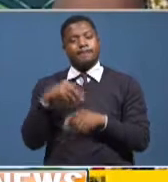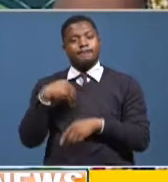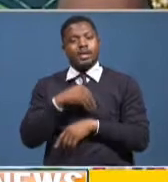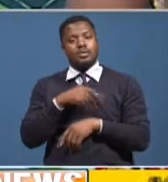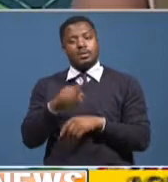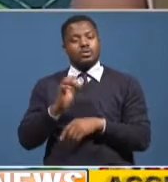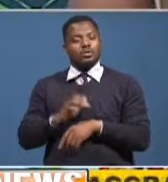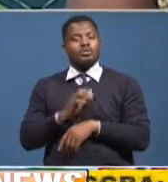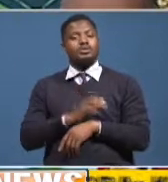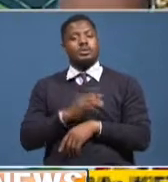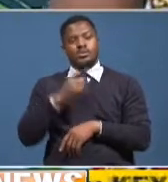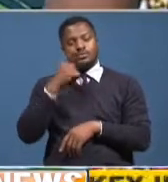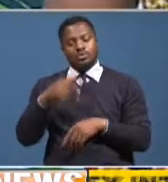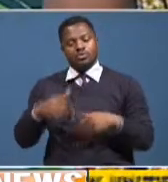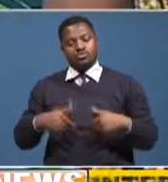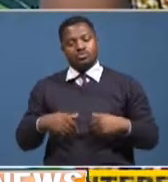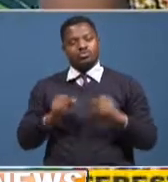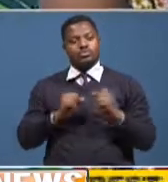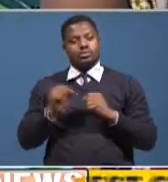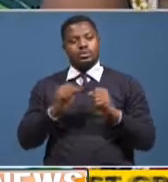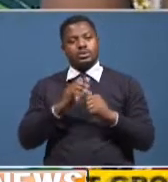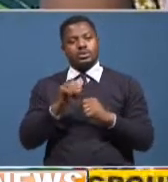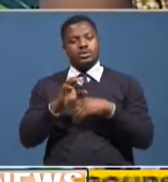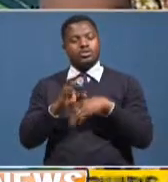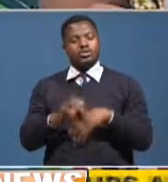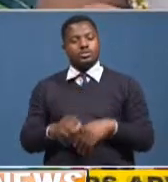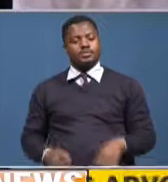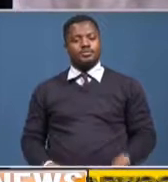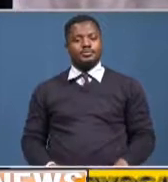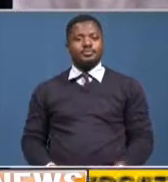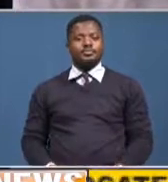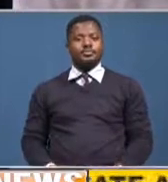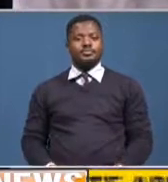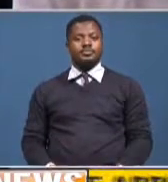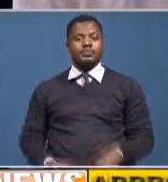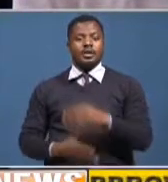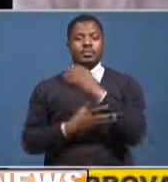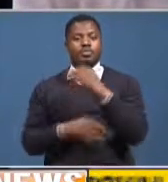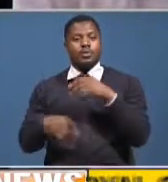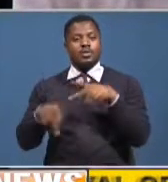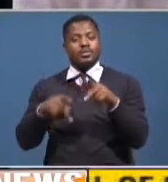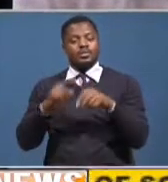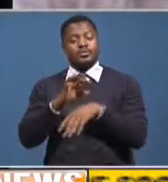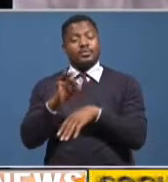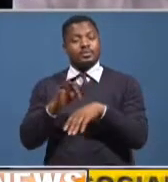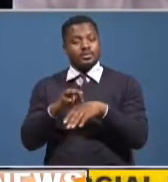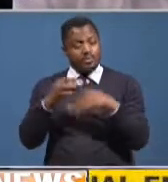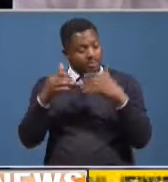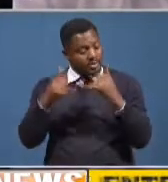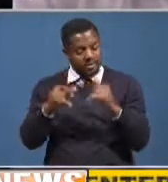of the Committee for Youth, Sports and Culture. The poor performance on the field of